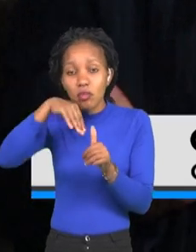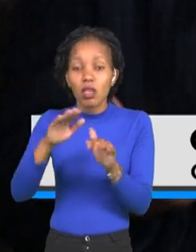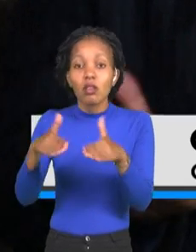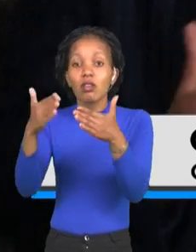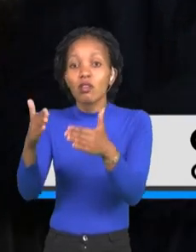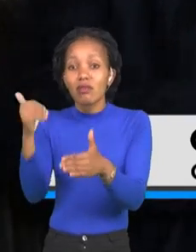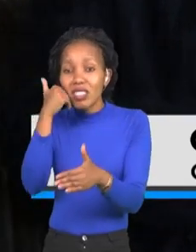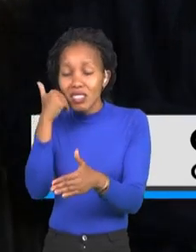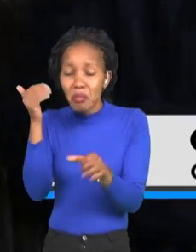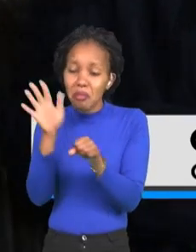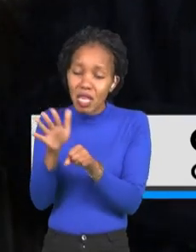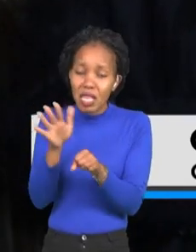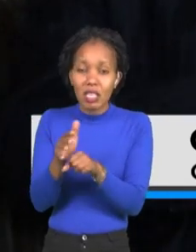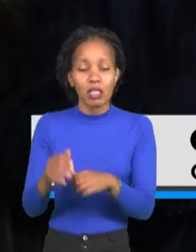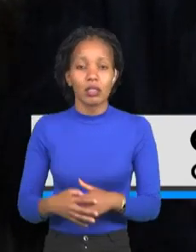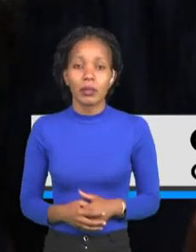many diseases.